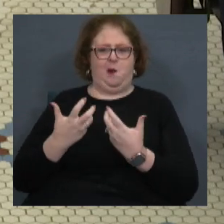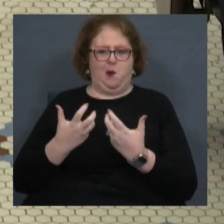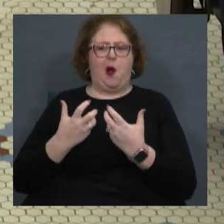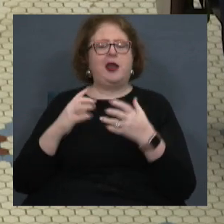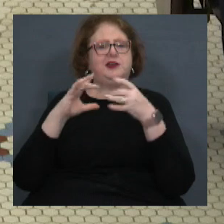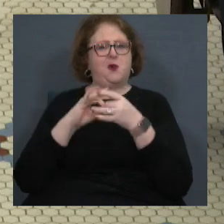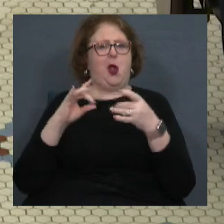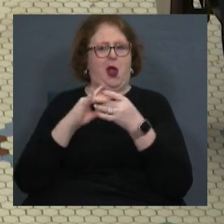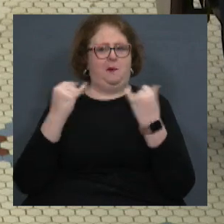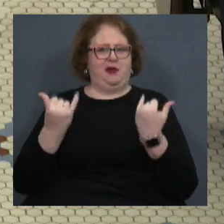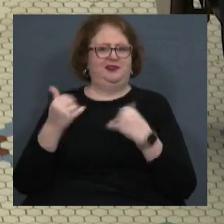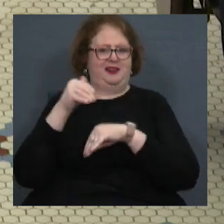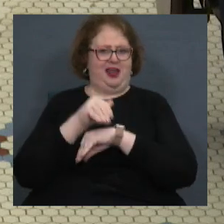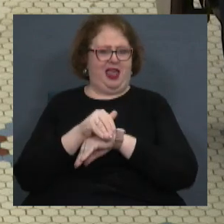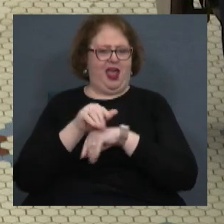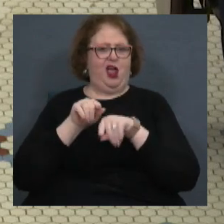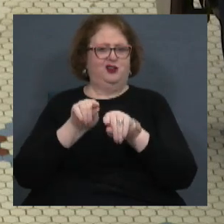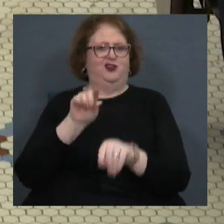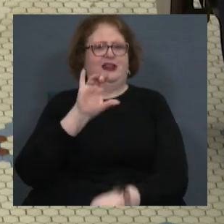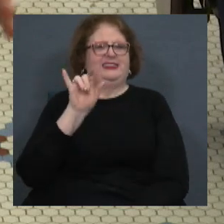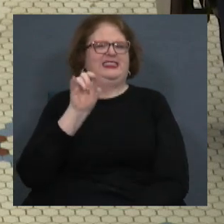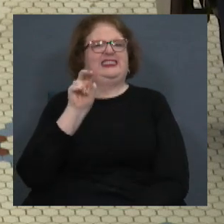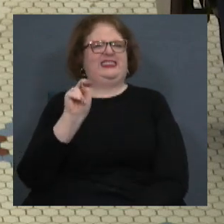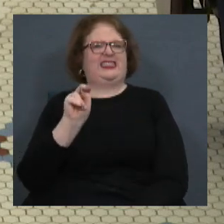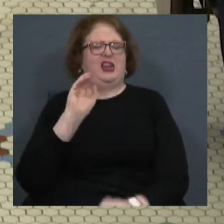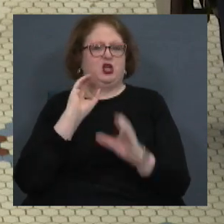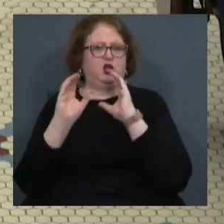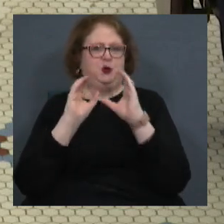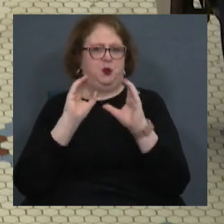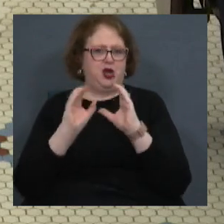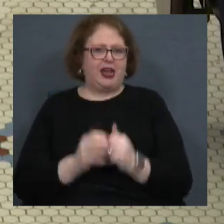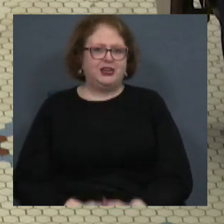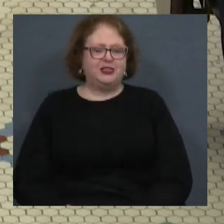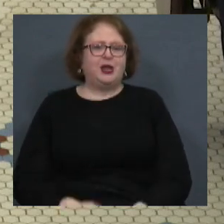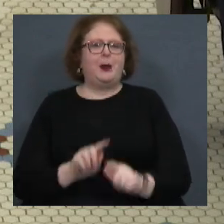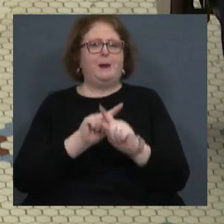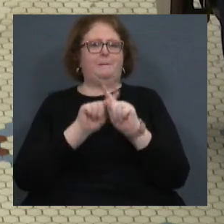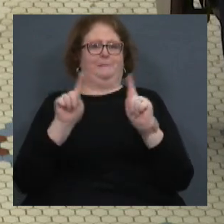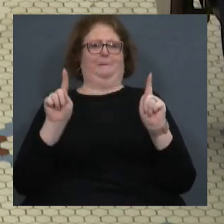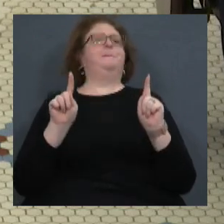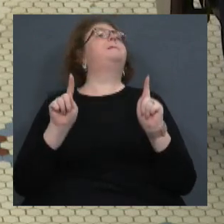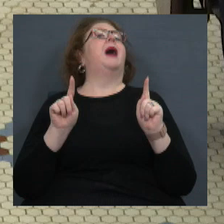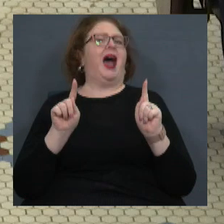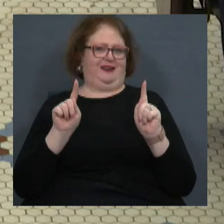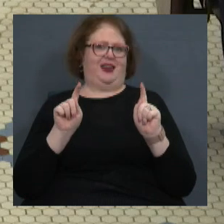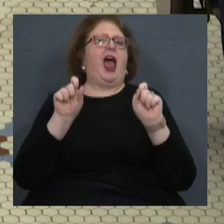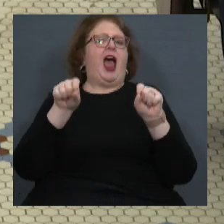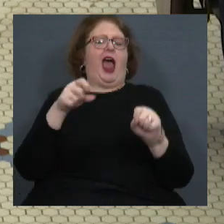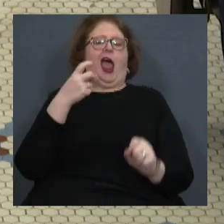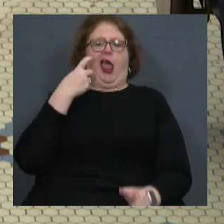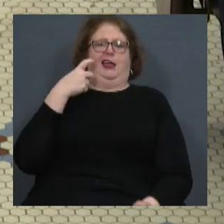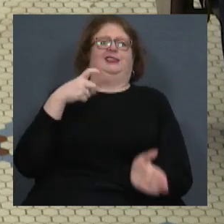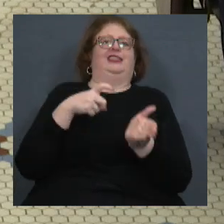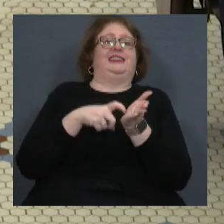in citizens' communication. You can not only see it, but you could hear the blood rushing to her